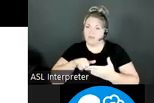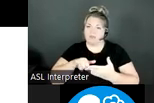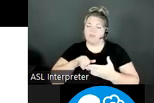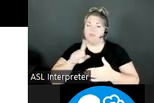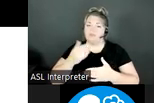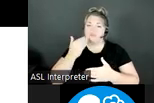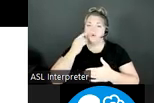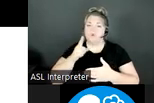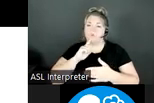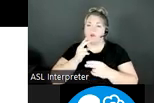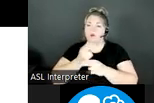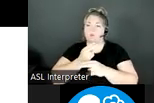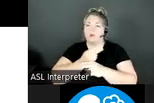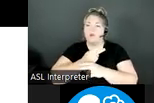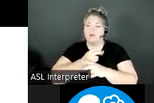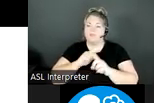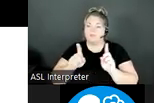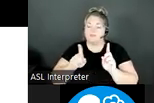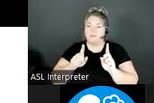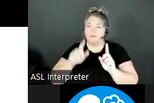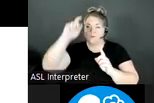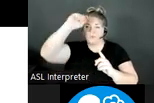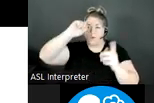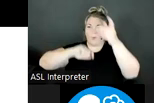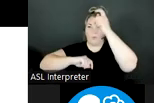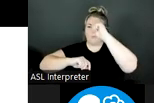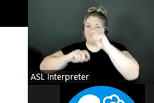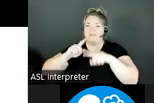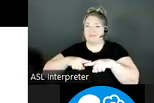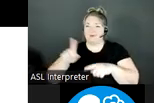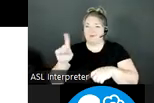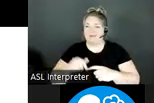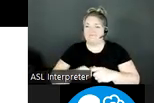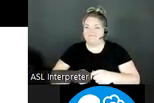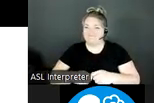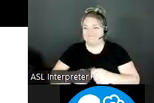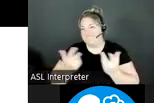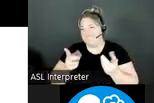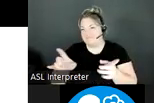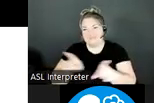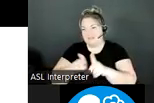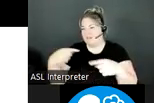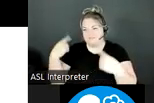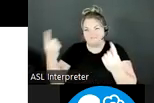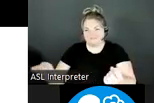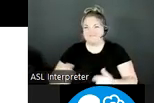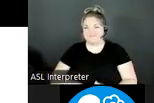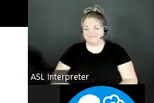you're wearing different roles depending on which space you're in, right? Right. Like you have been doing.